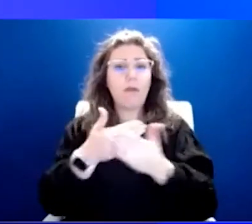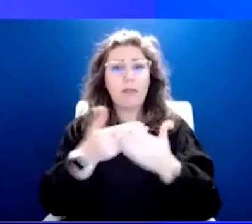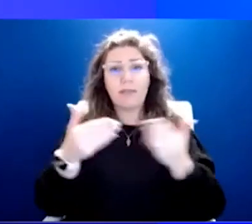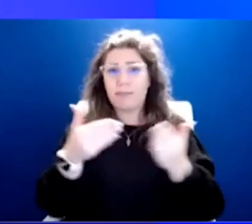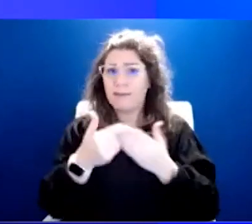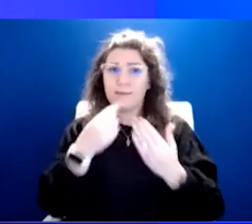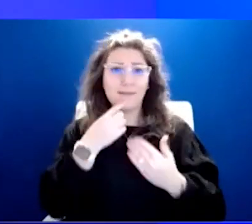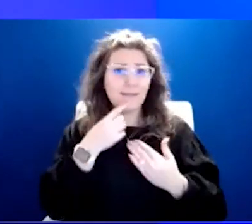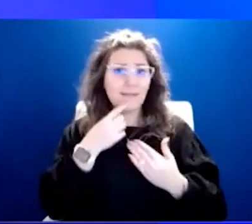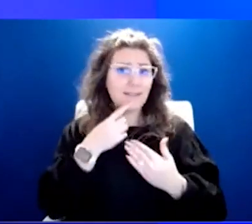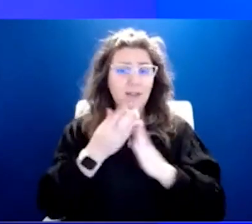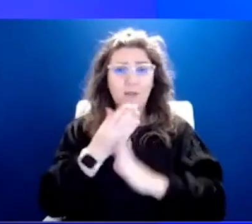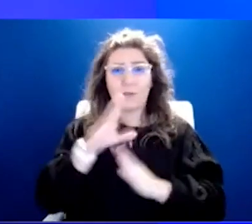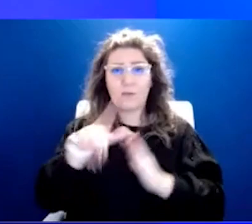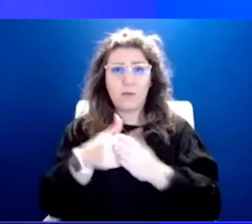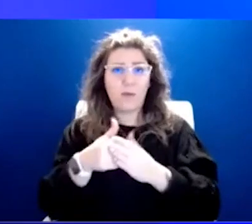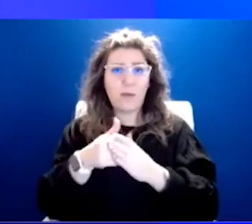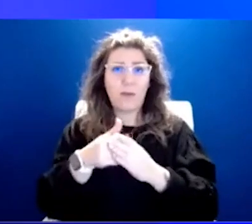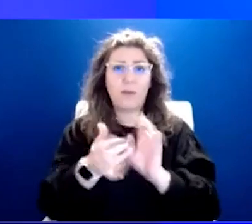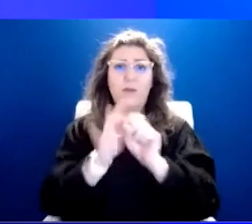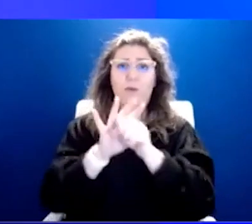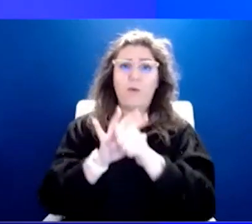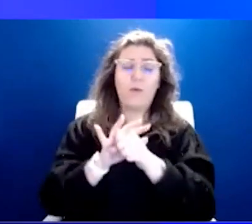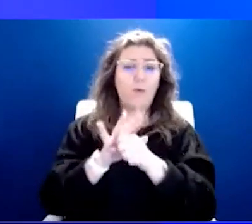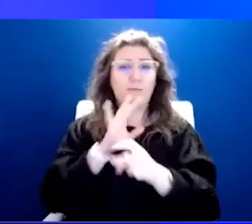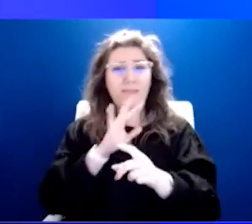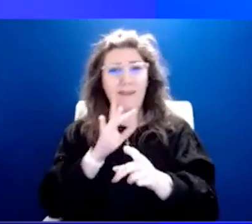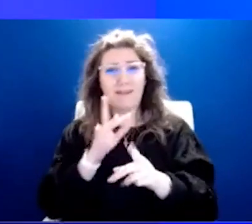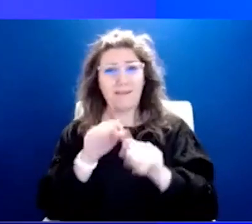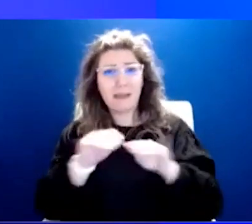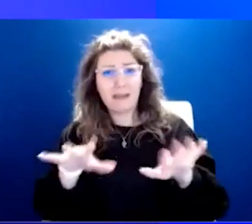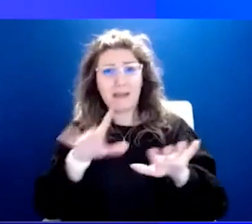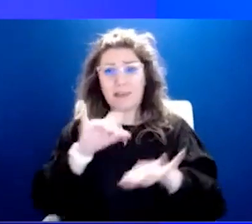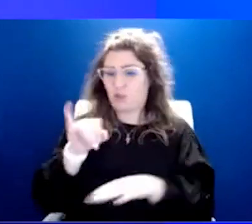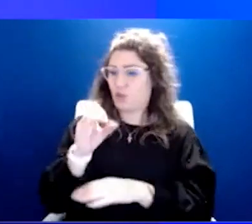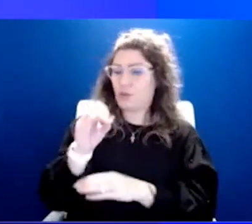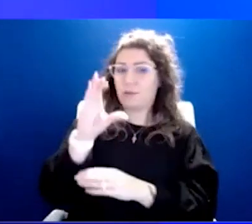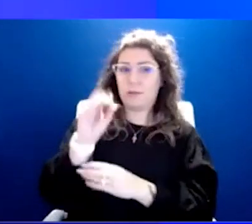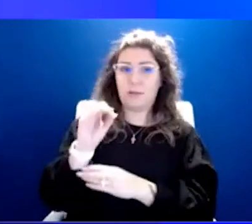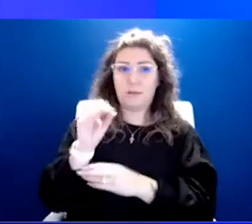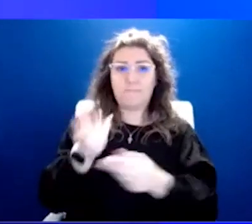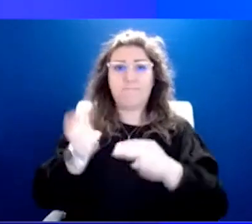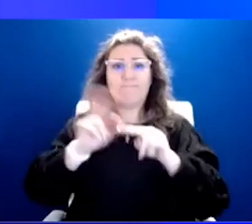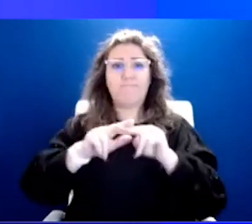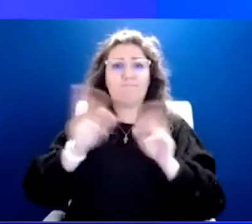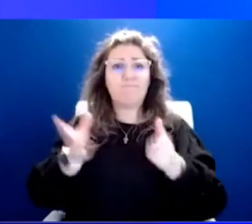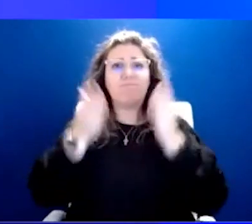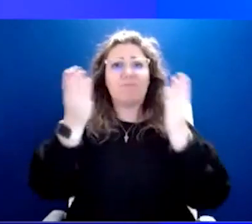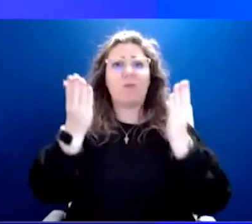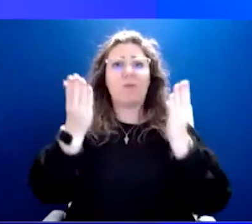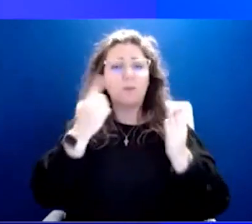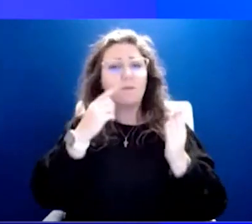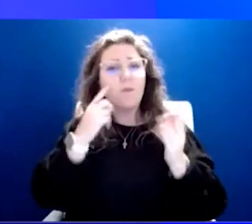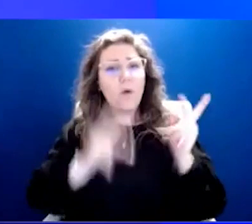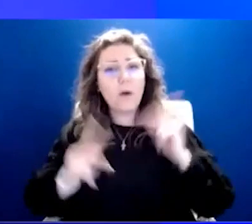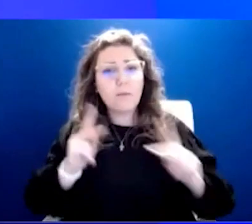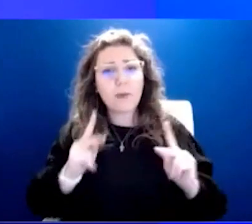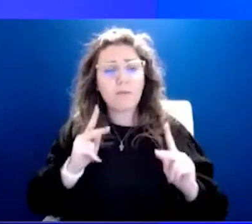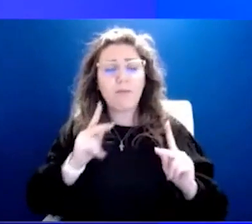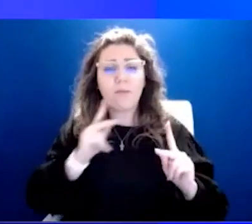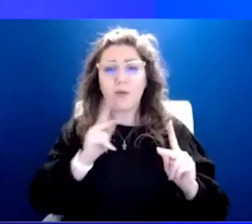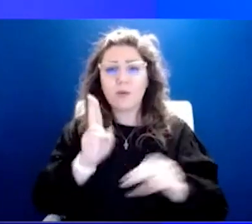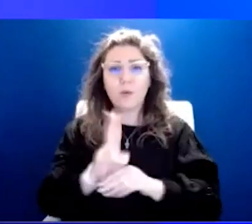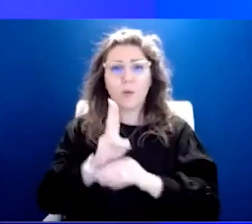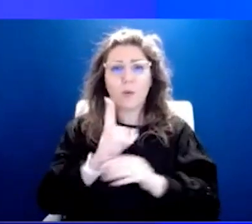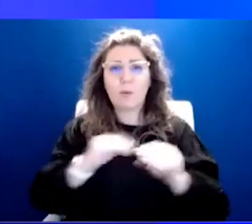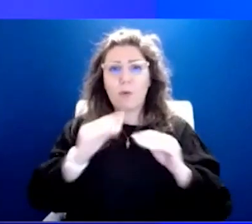the pandemic. In Johnson County, we've also stepped up our recommendations for people to use more than just a single